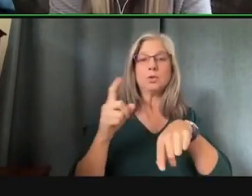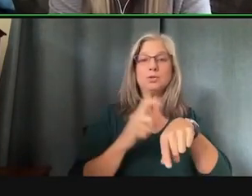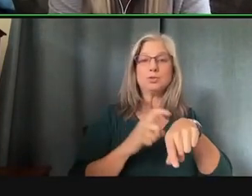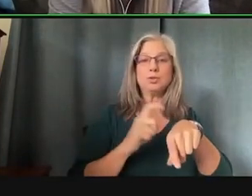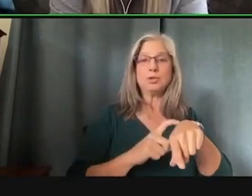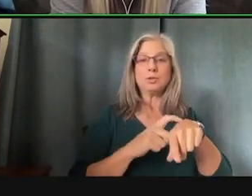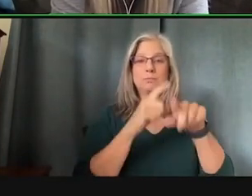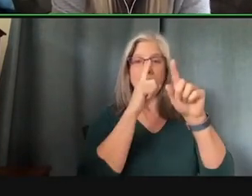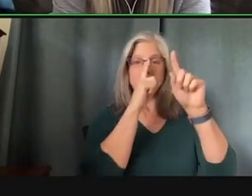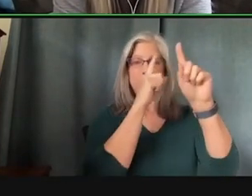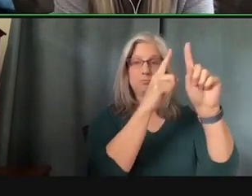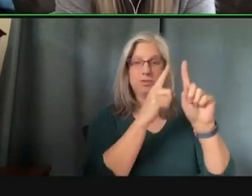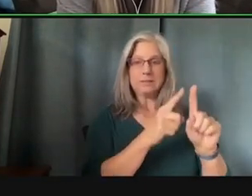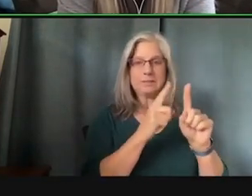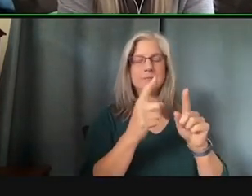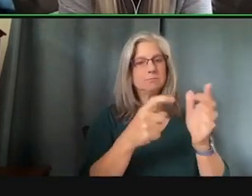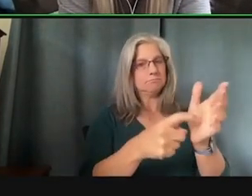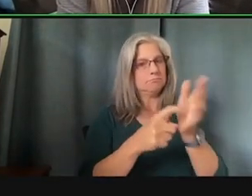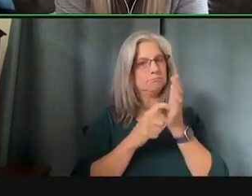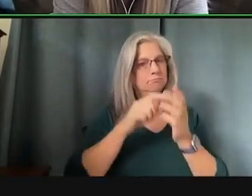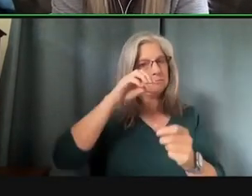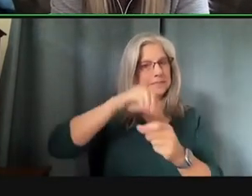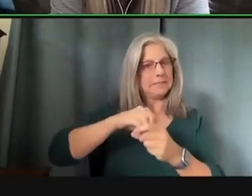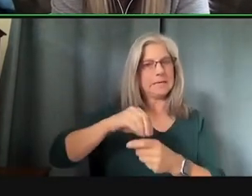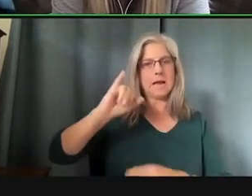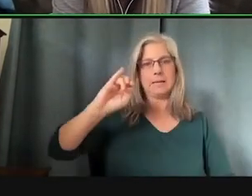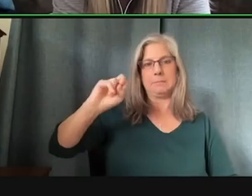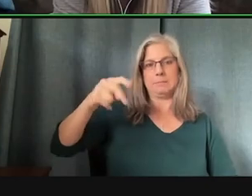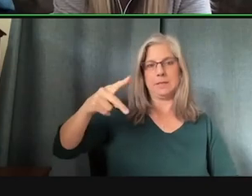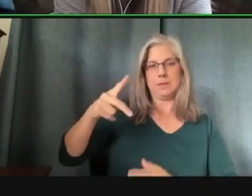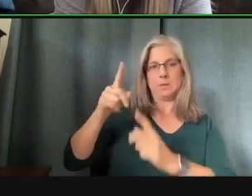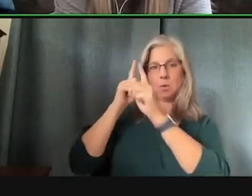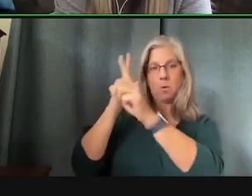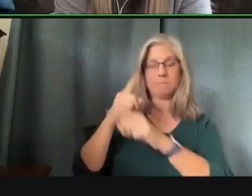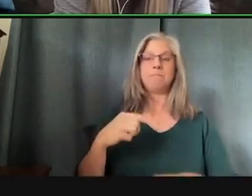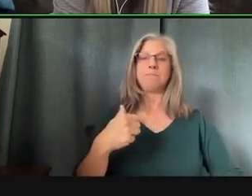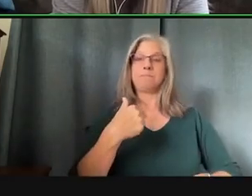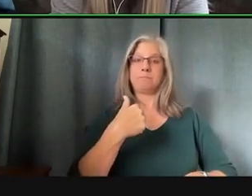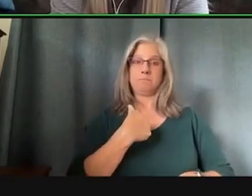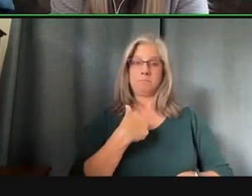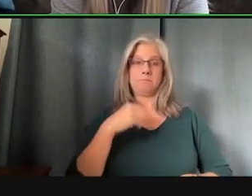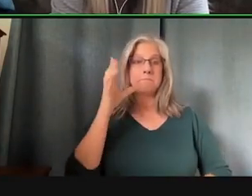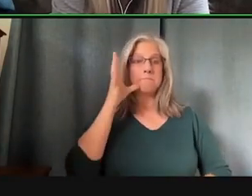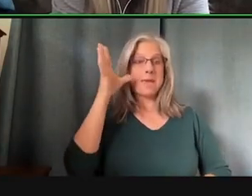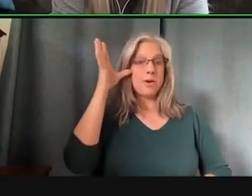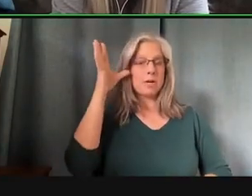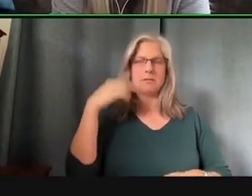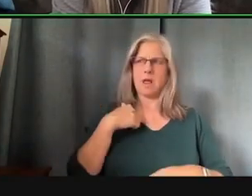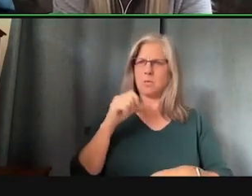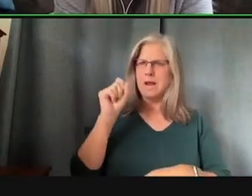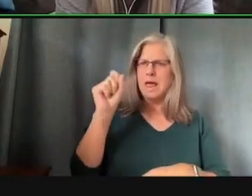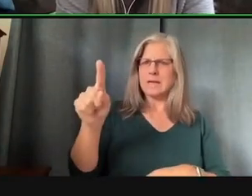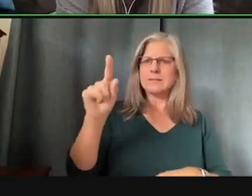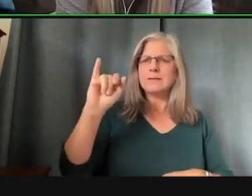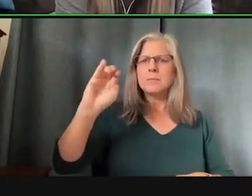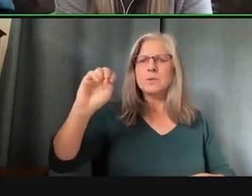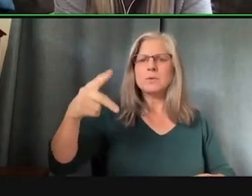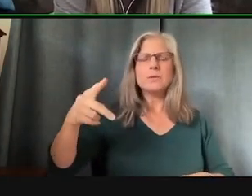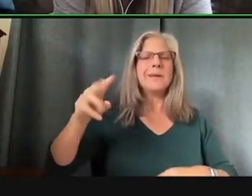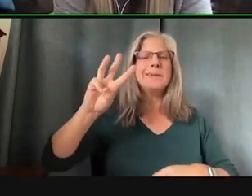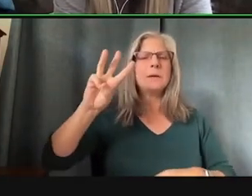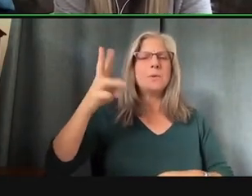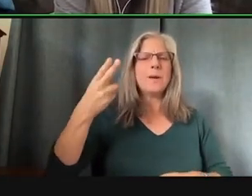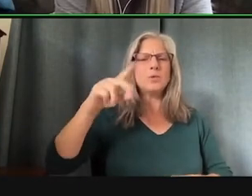IEP goal. As a parent, I would be asking my IEP team WH